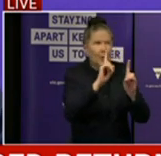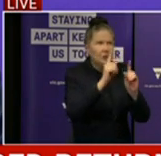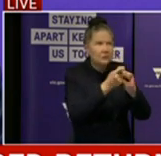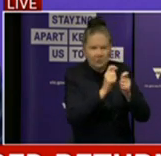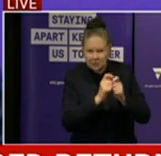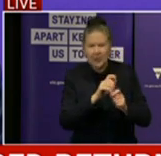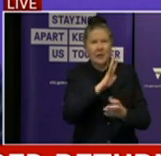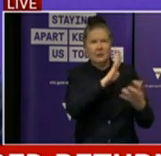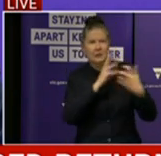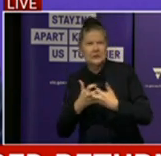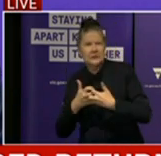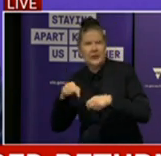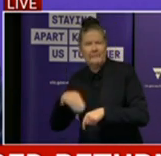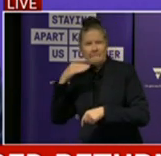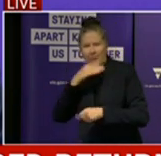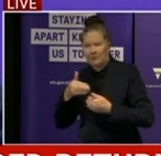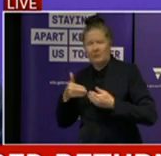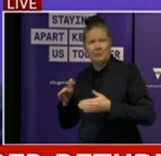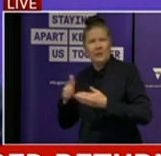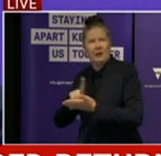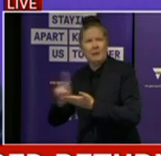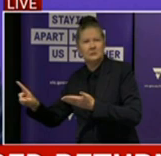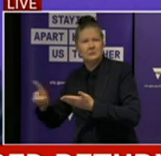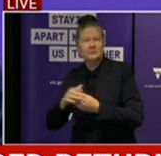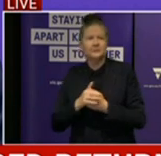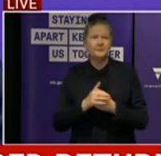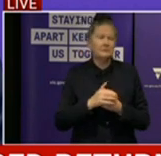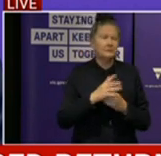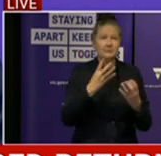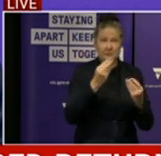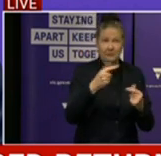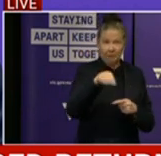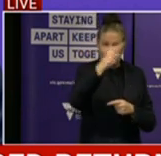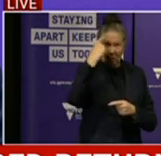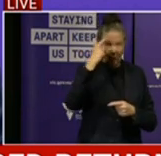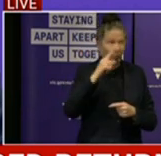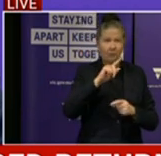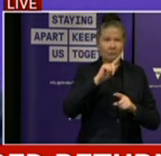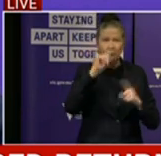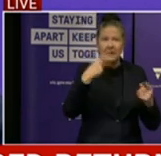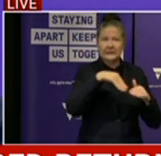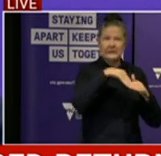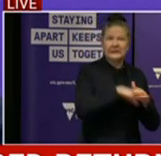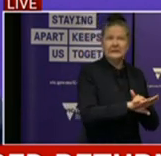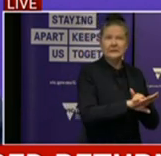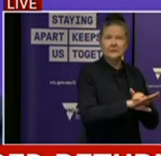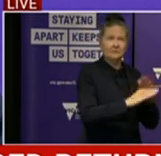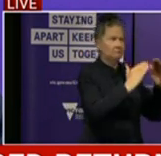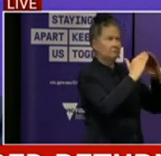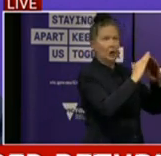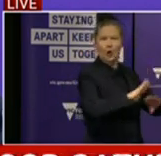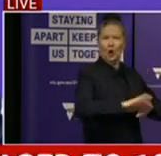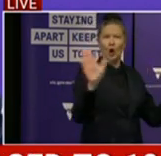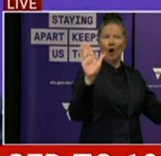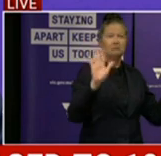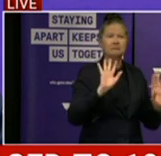well. In some respects, many, I think, had expected there would be no patrons inside. We've gone through this in fine detail, and the public